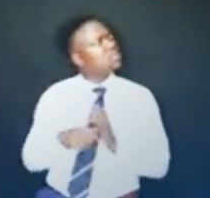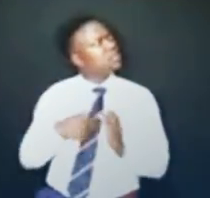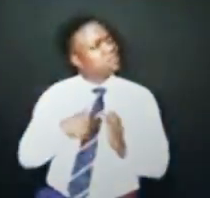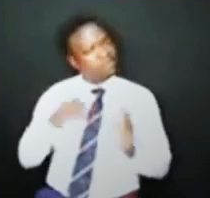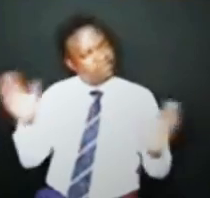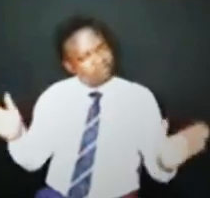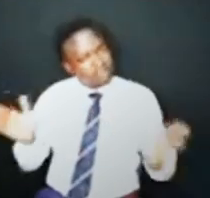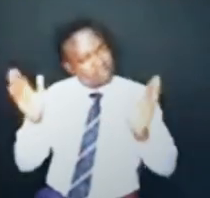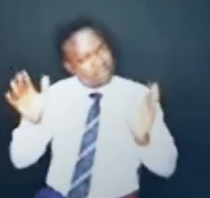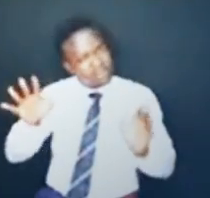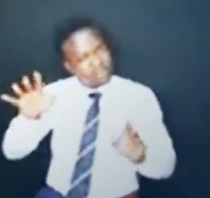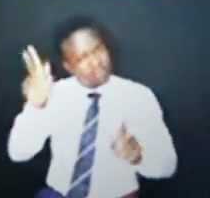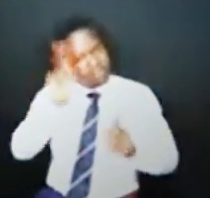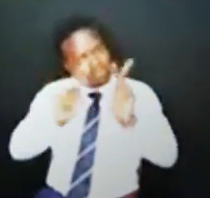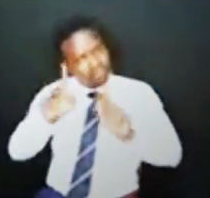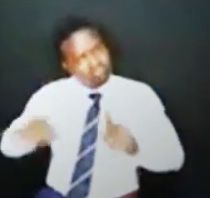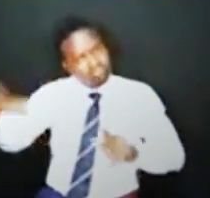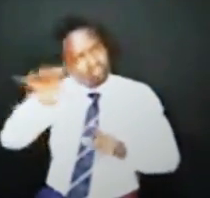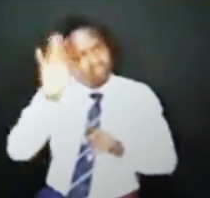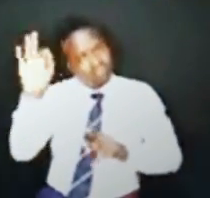forgive.